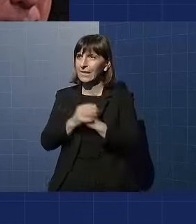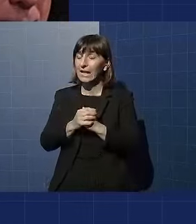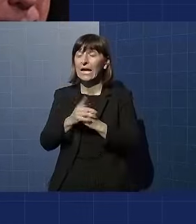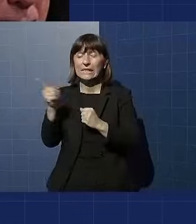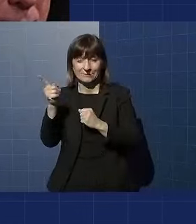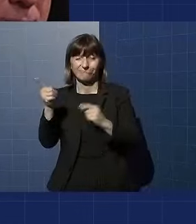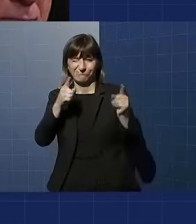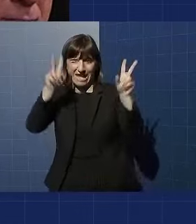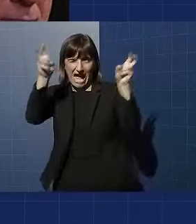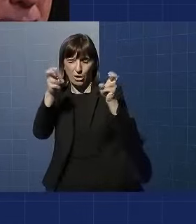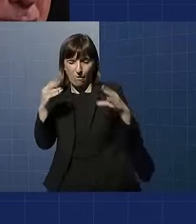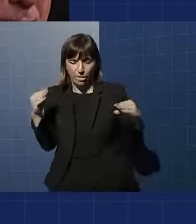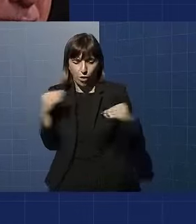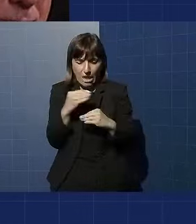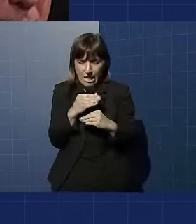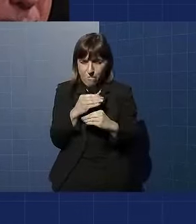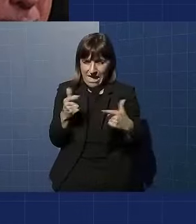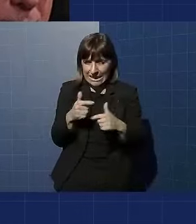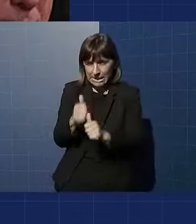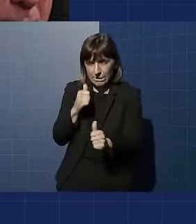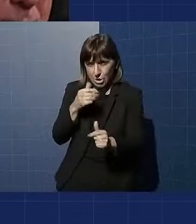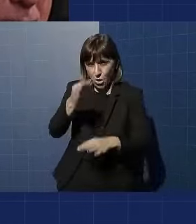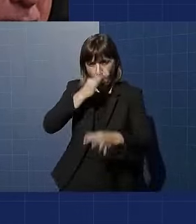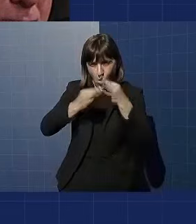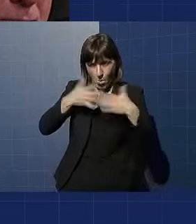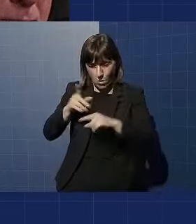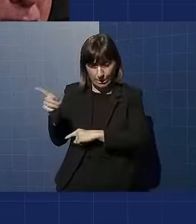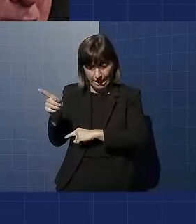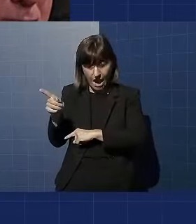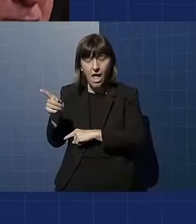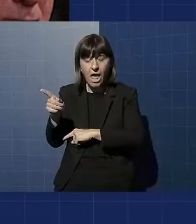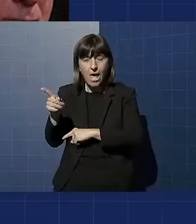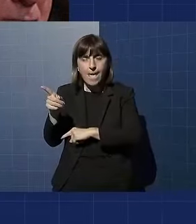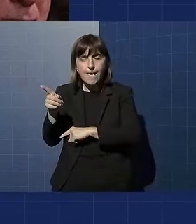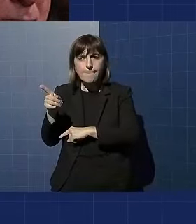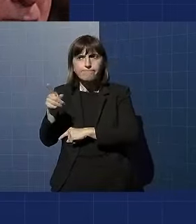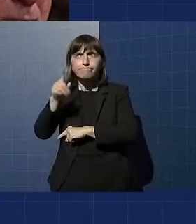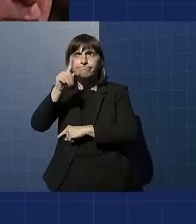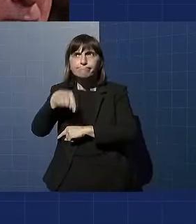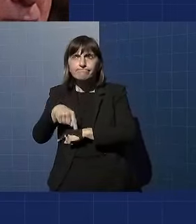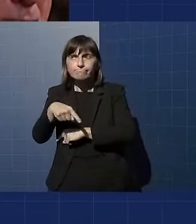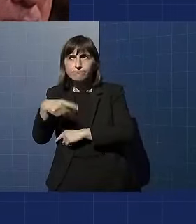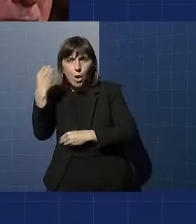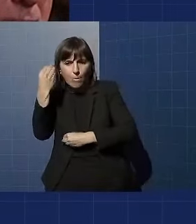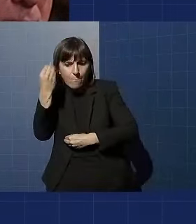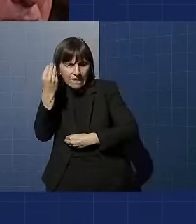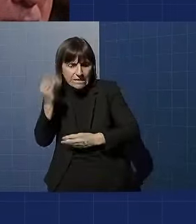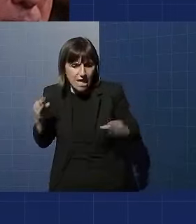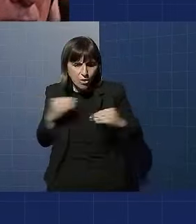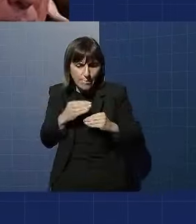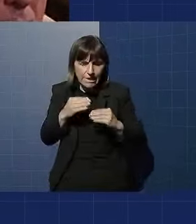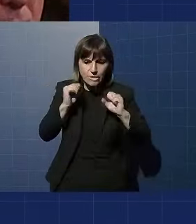l'ibernazione, esatto, se si è anche considerato i tempi massimi in cui si potrebbe fare